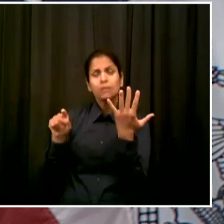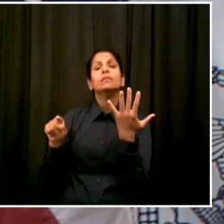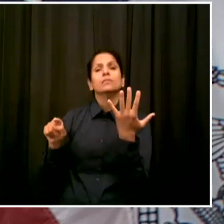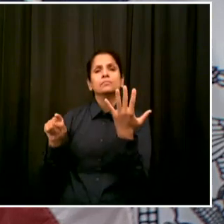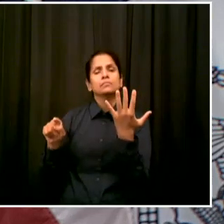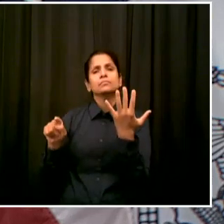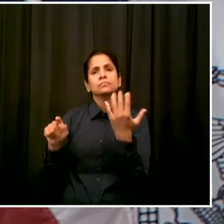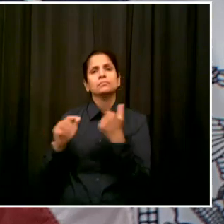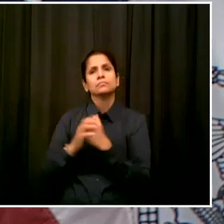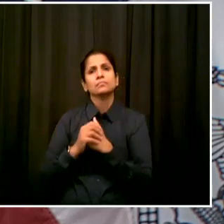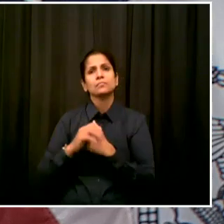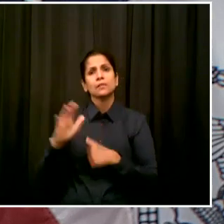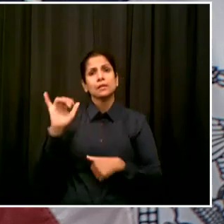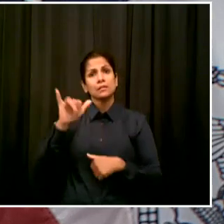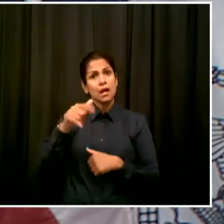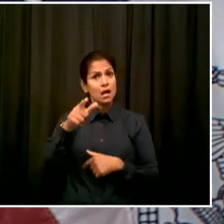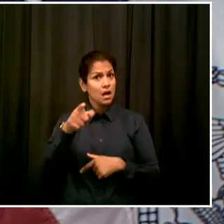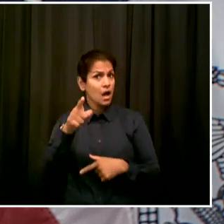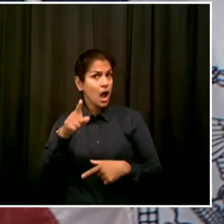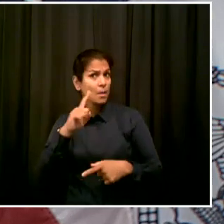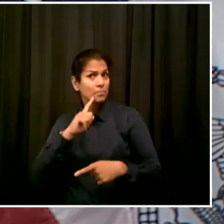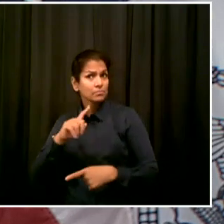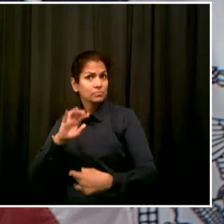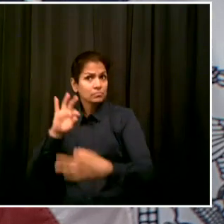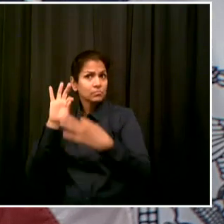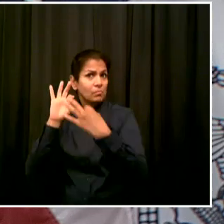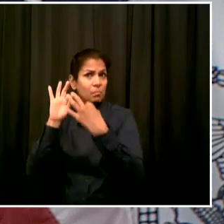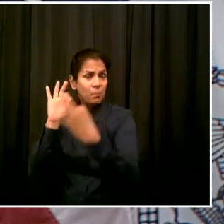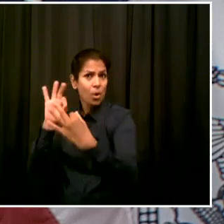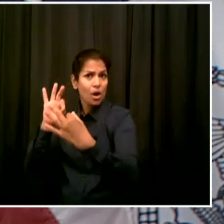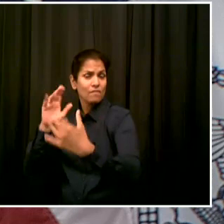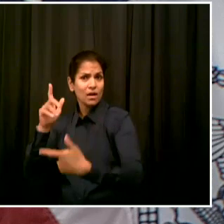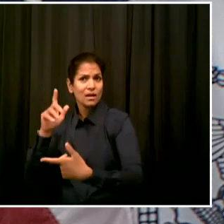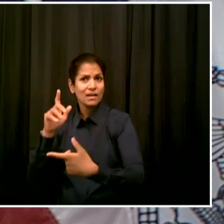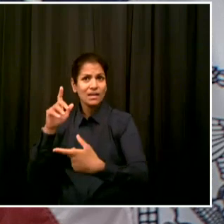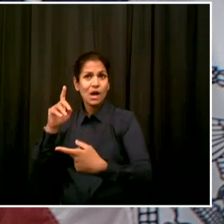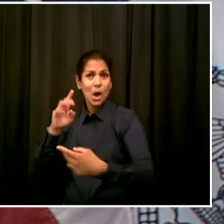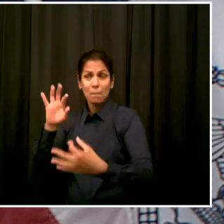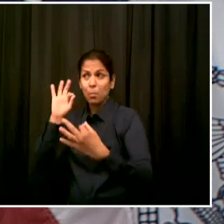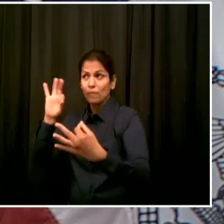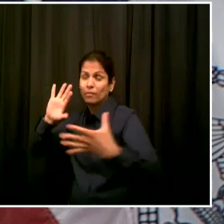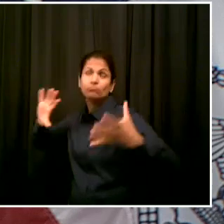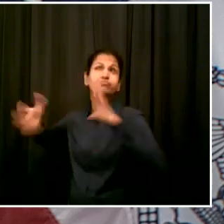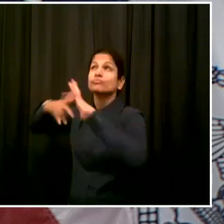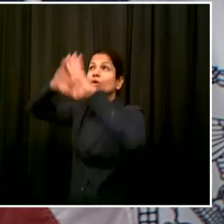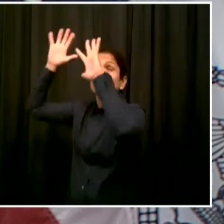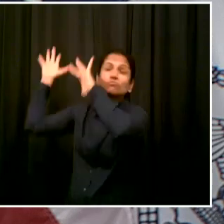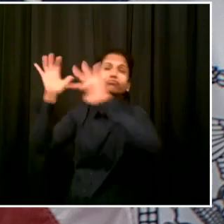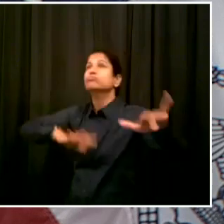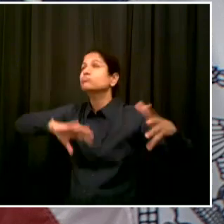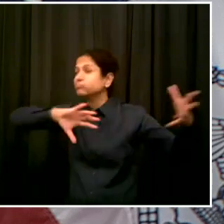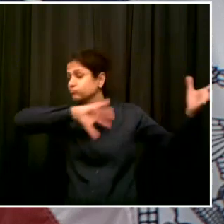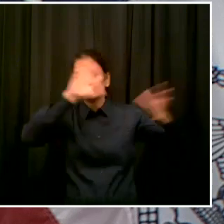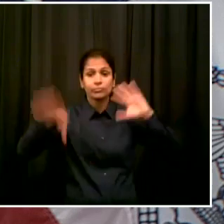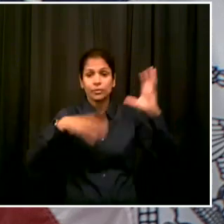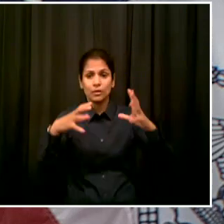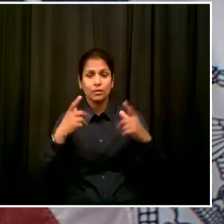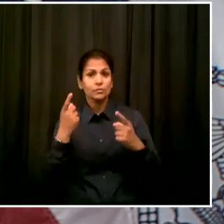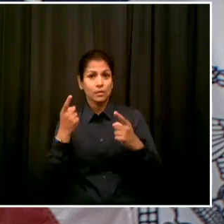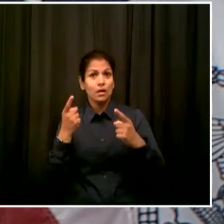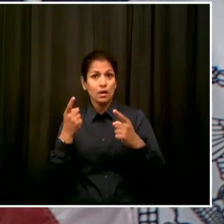of factors. Everyone has their own interpretation, and that's normal, that's human. I'll tell you mine. I think the overwhelming